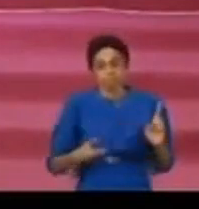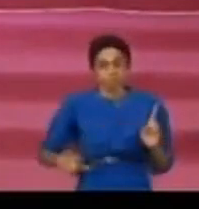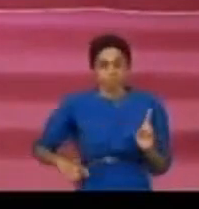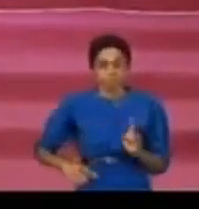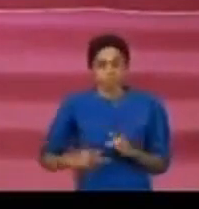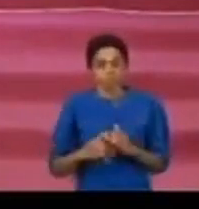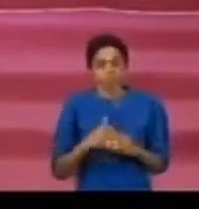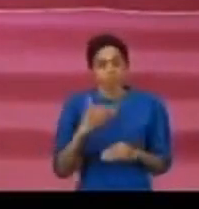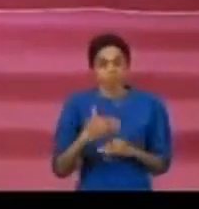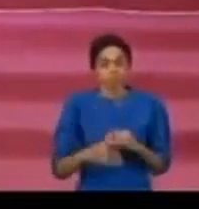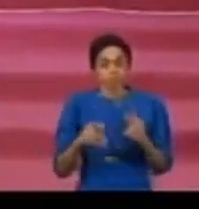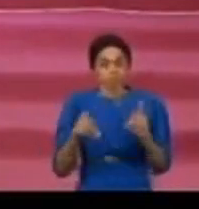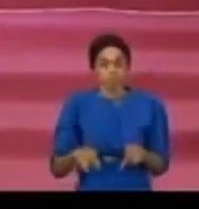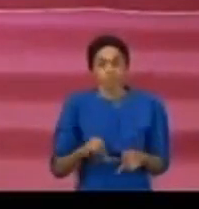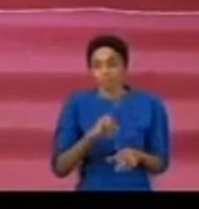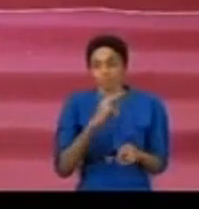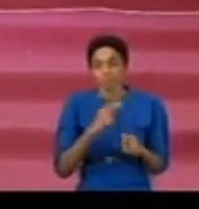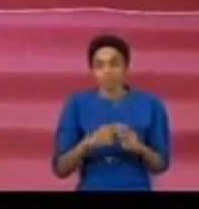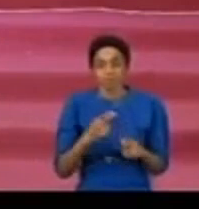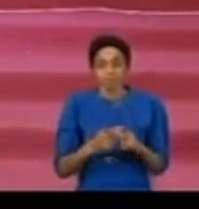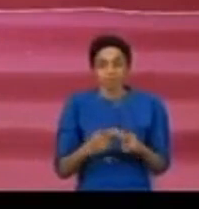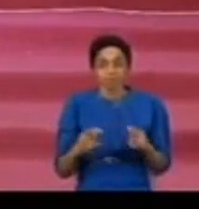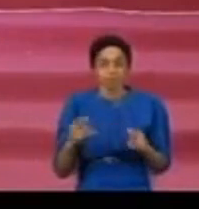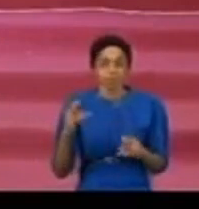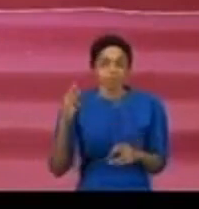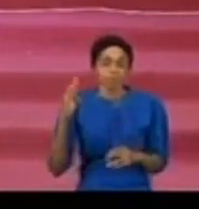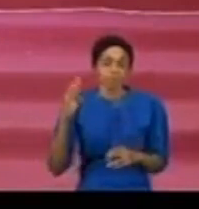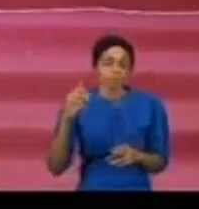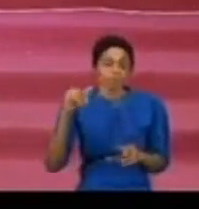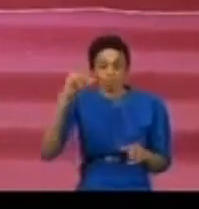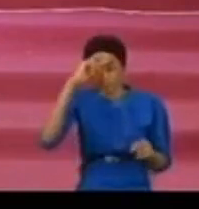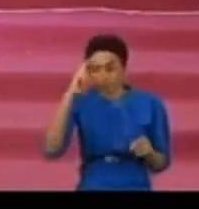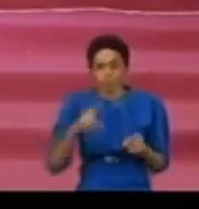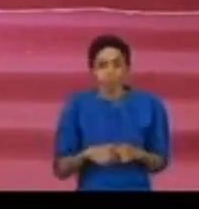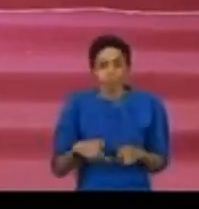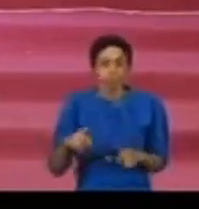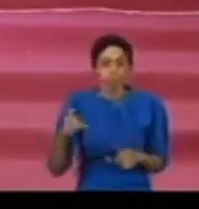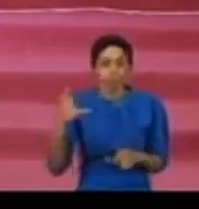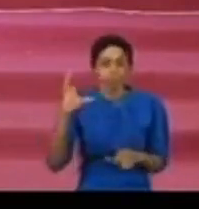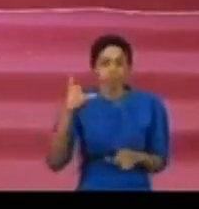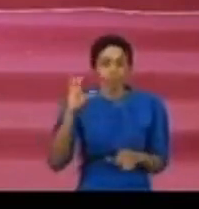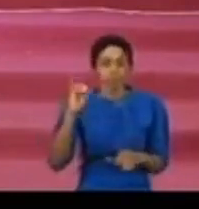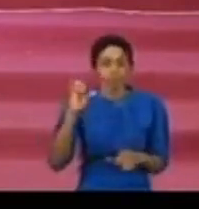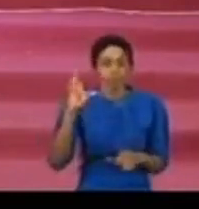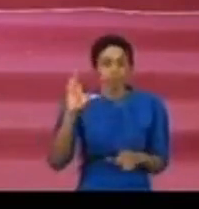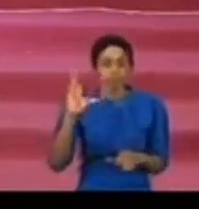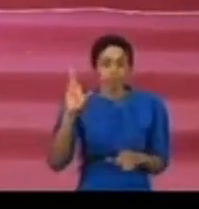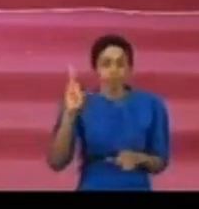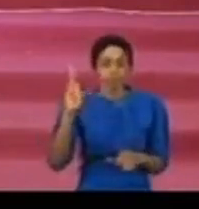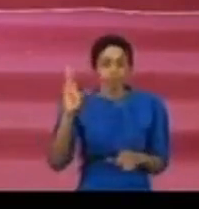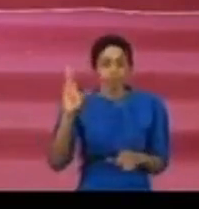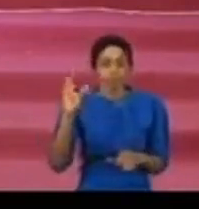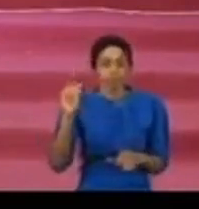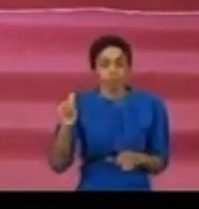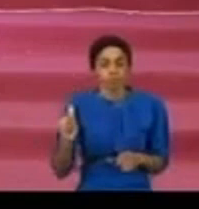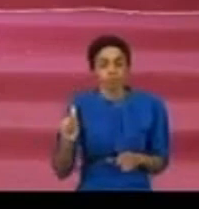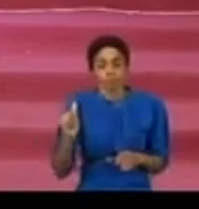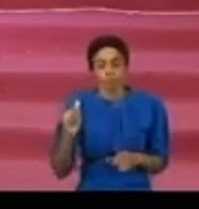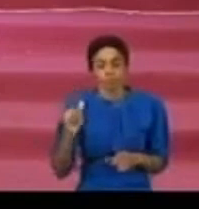testifier is Brother Oluwase Laju Abraham. Praise the